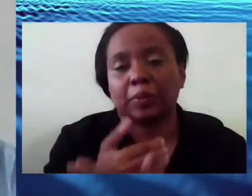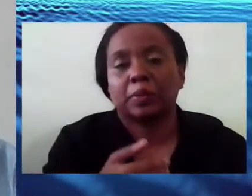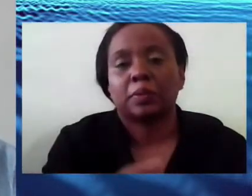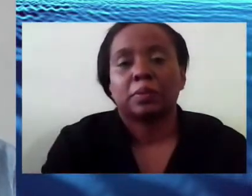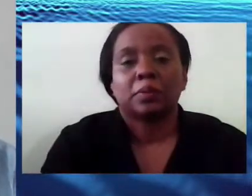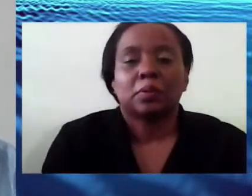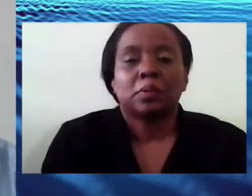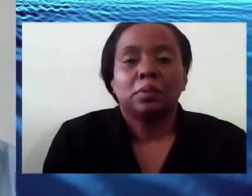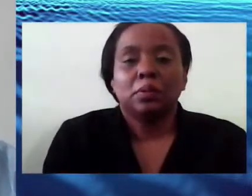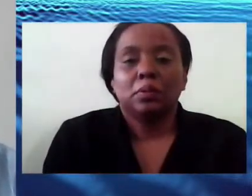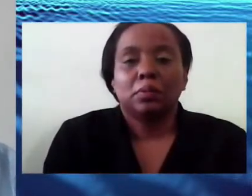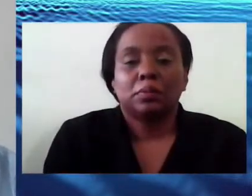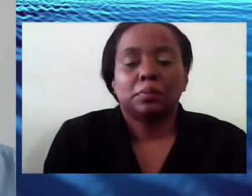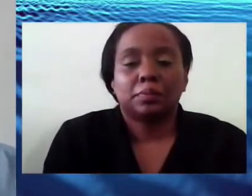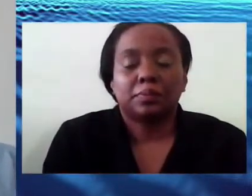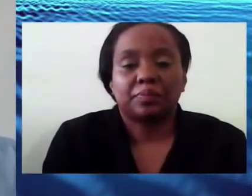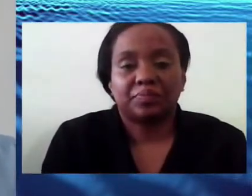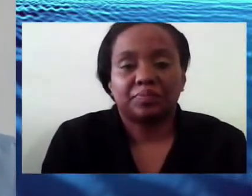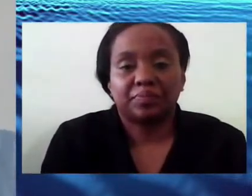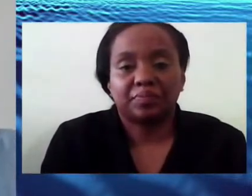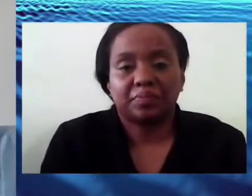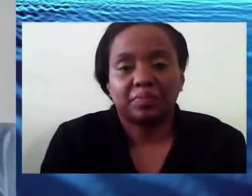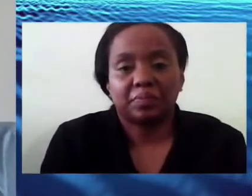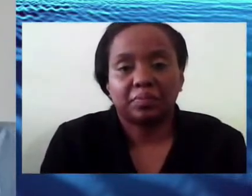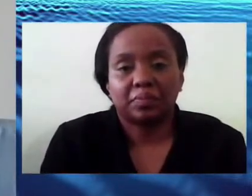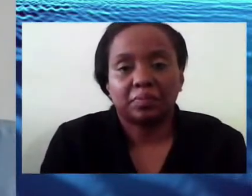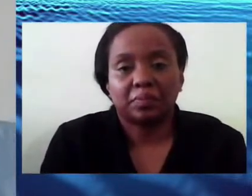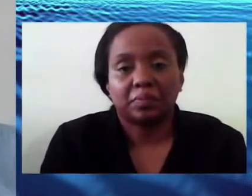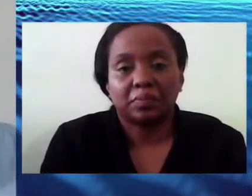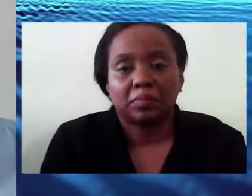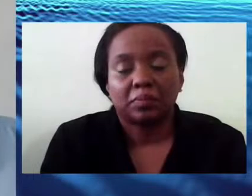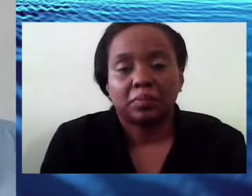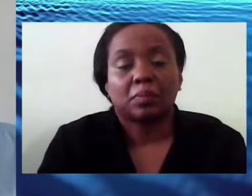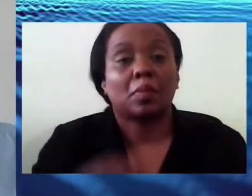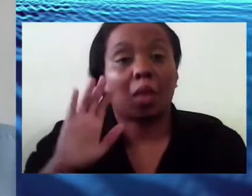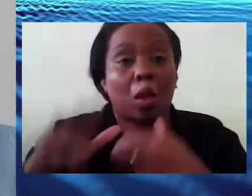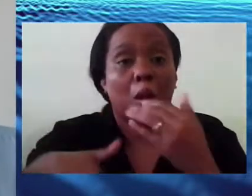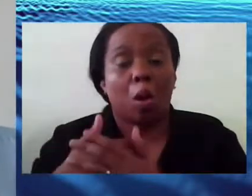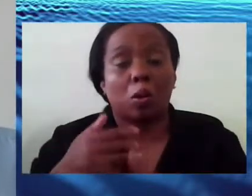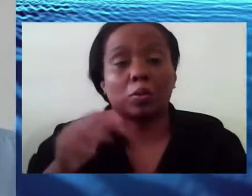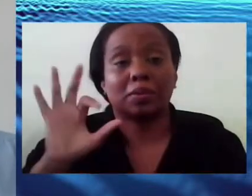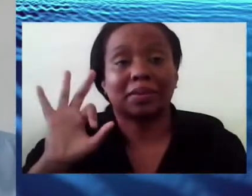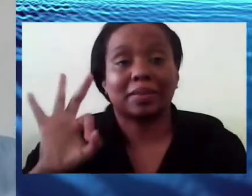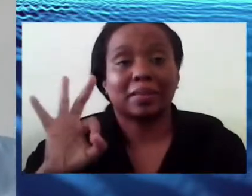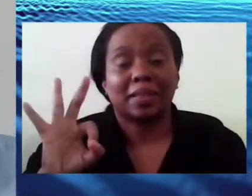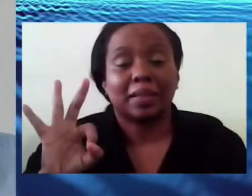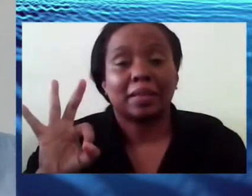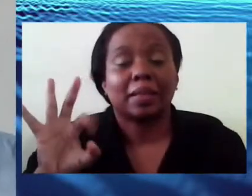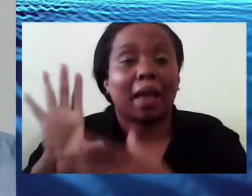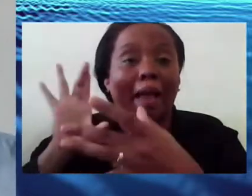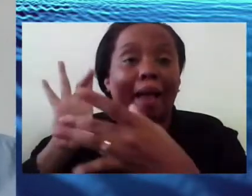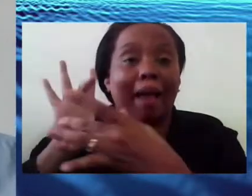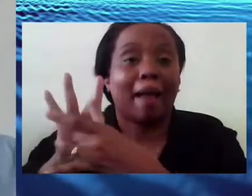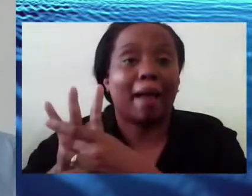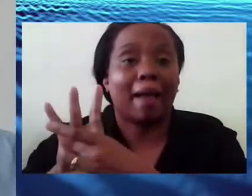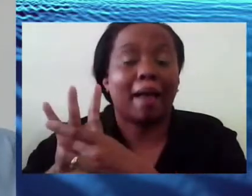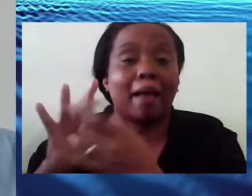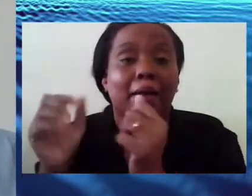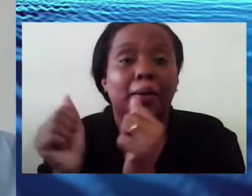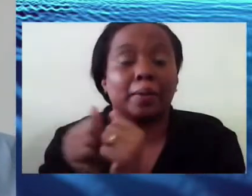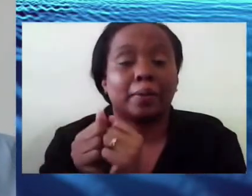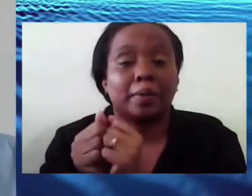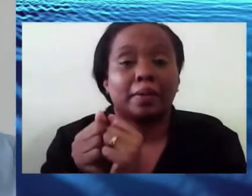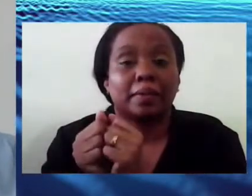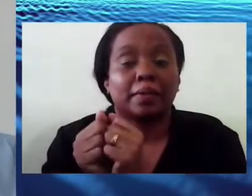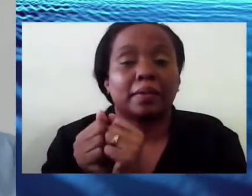all 9 of those cases or positives are related directly and